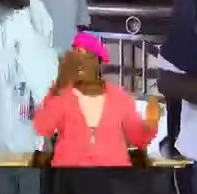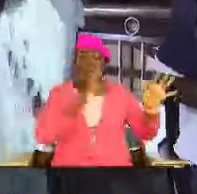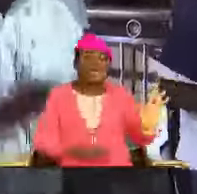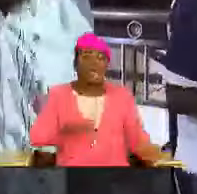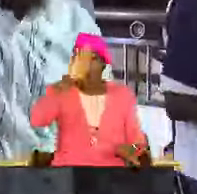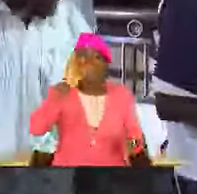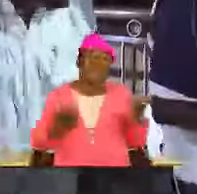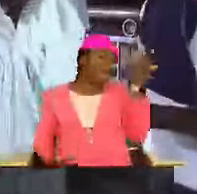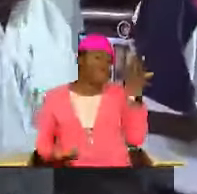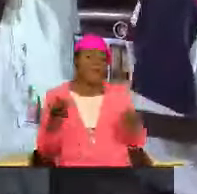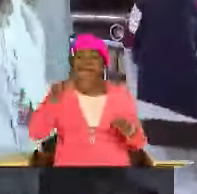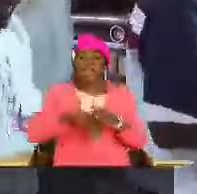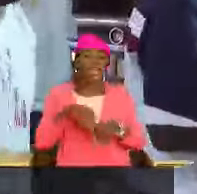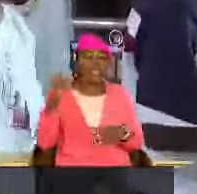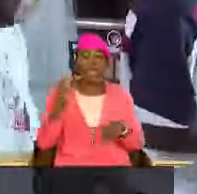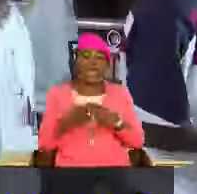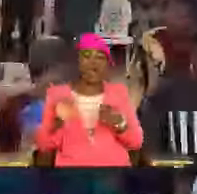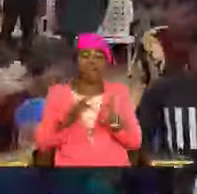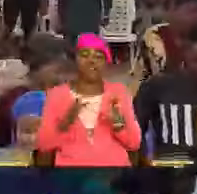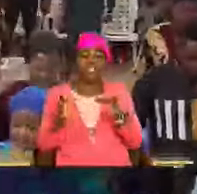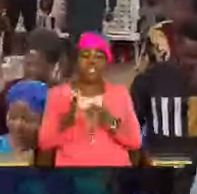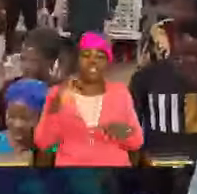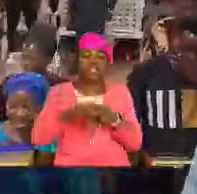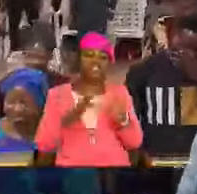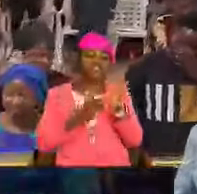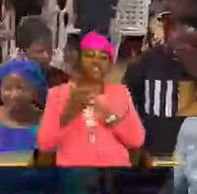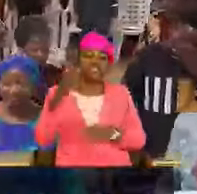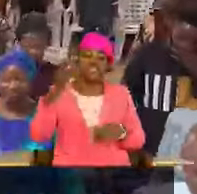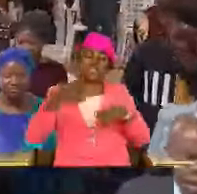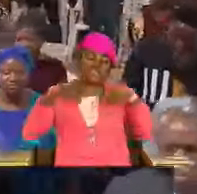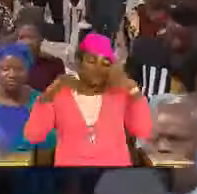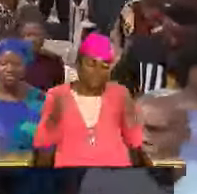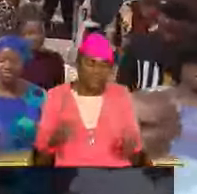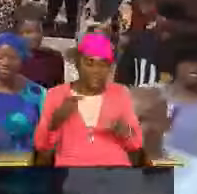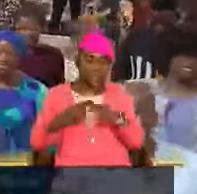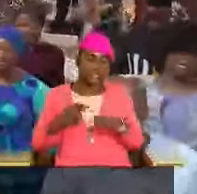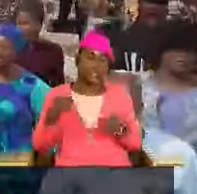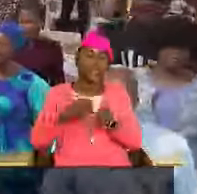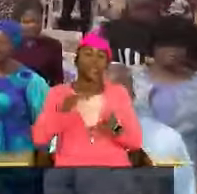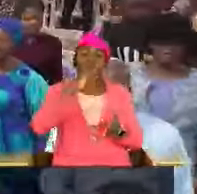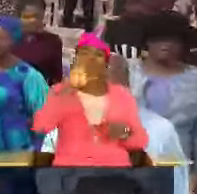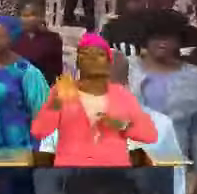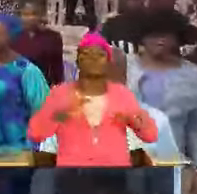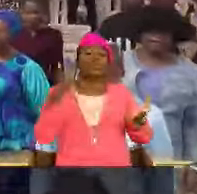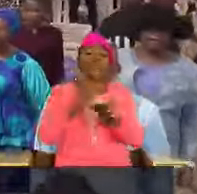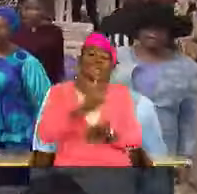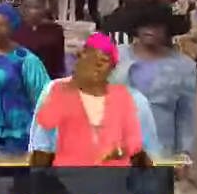Jesus in Jesus mighty name it is